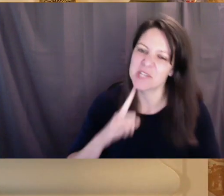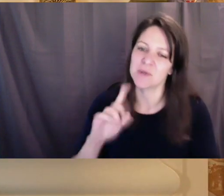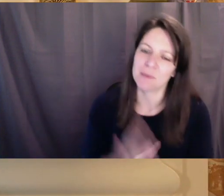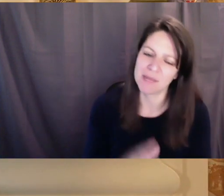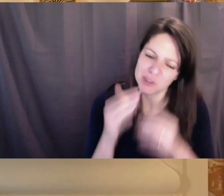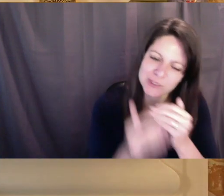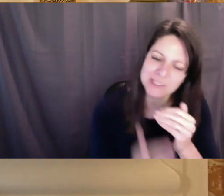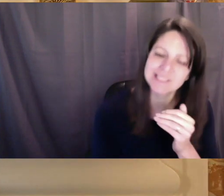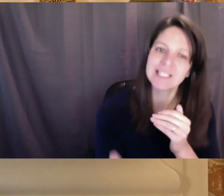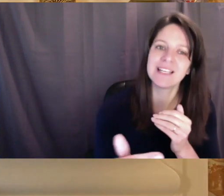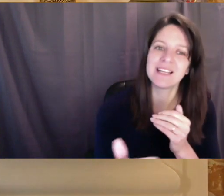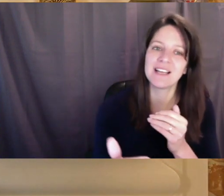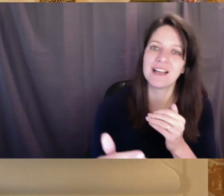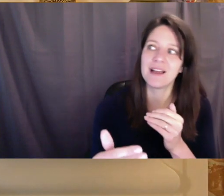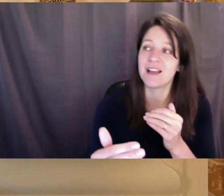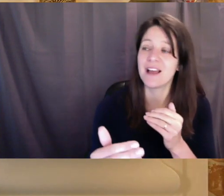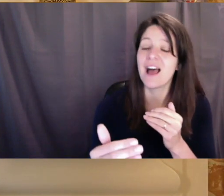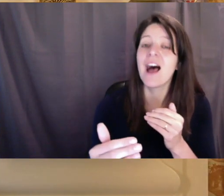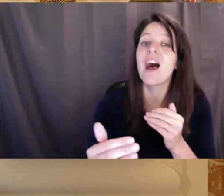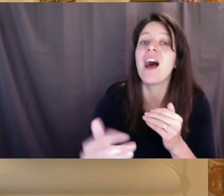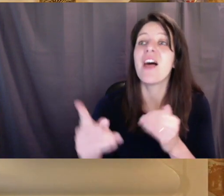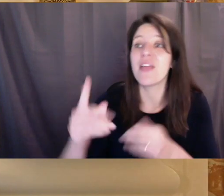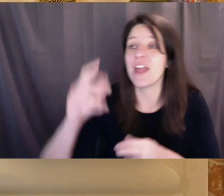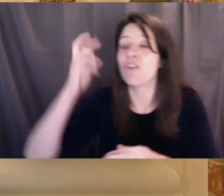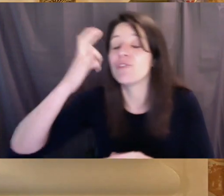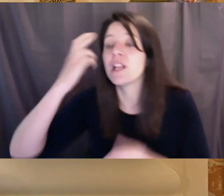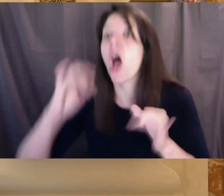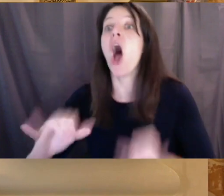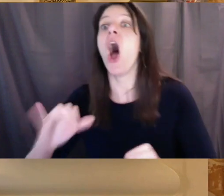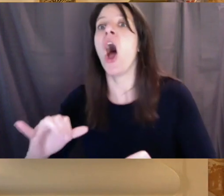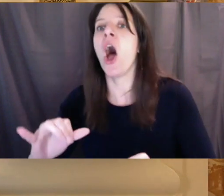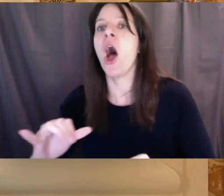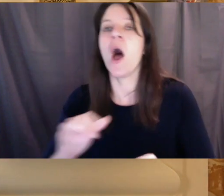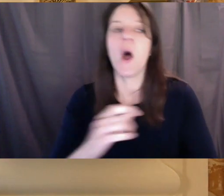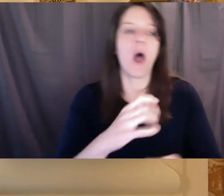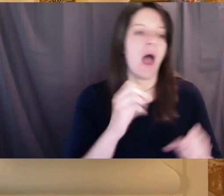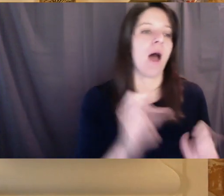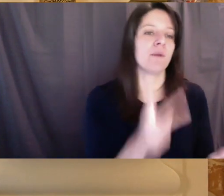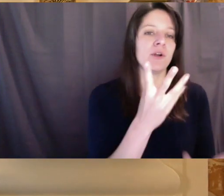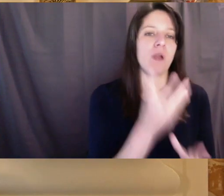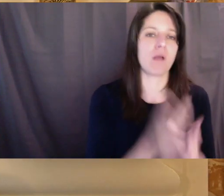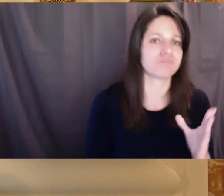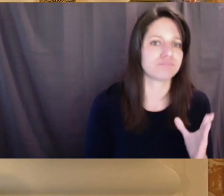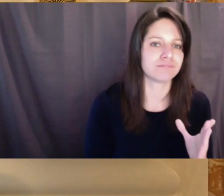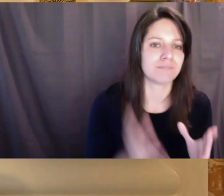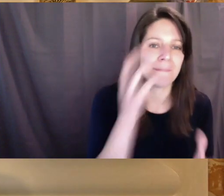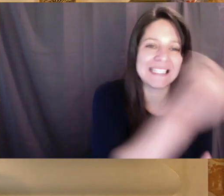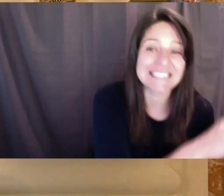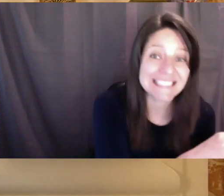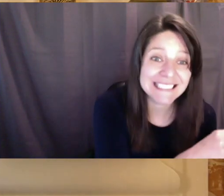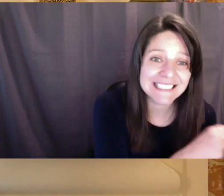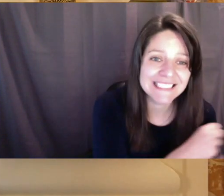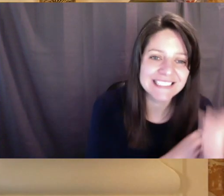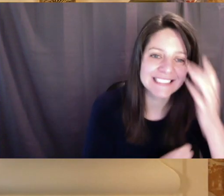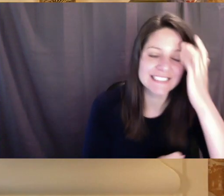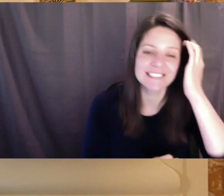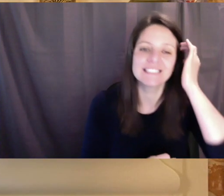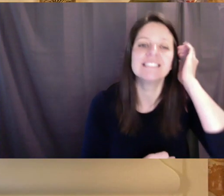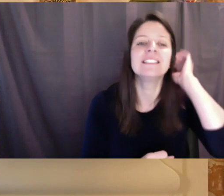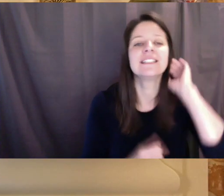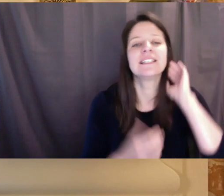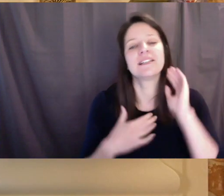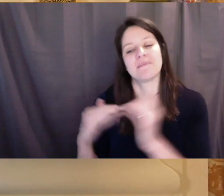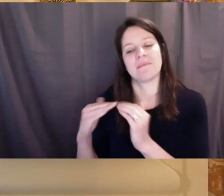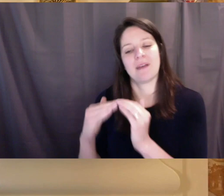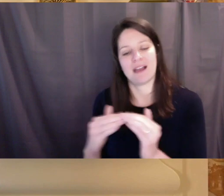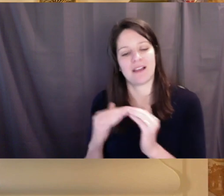aware that the time has come for a decisive and urgent commitment, that that time has in fact already run out?